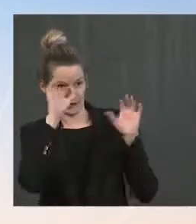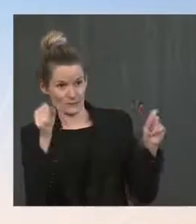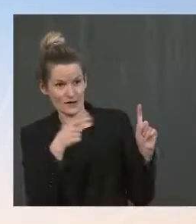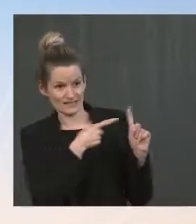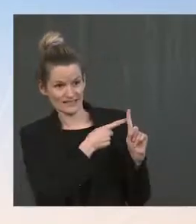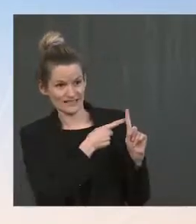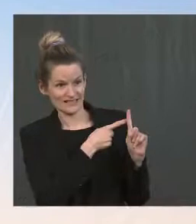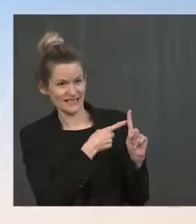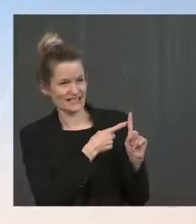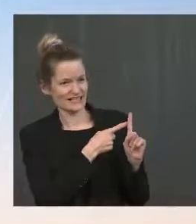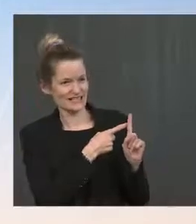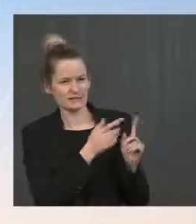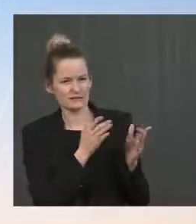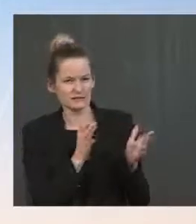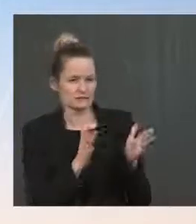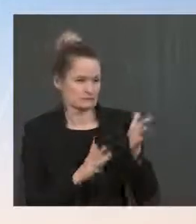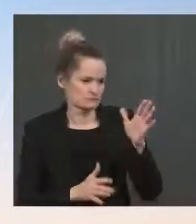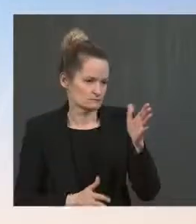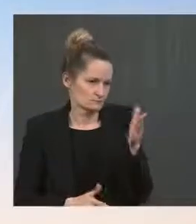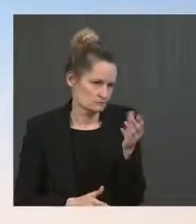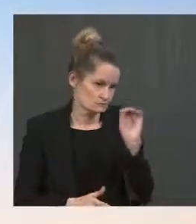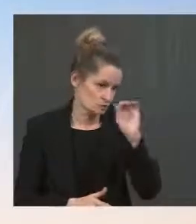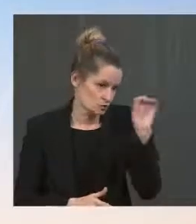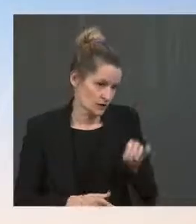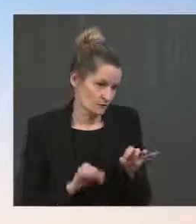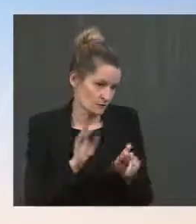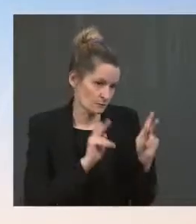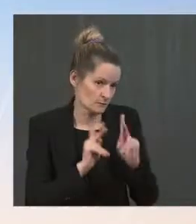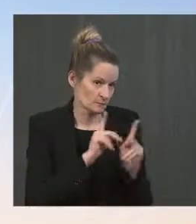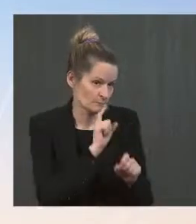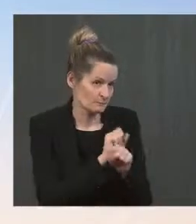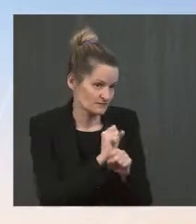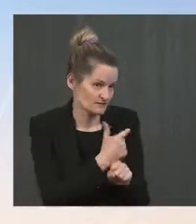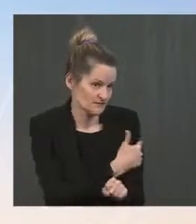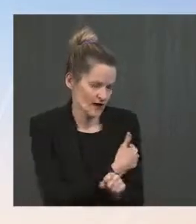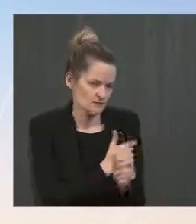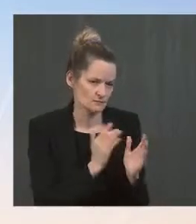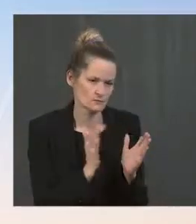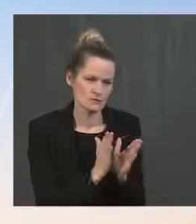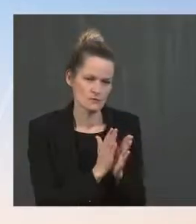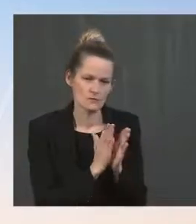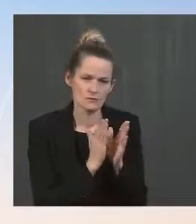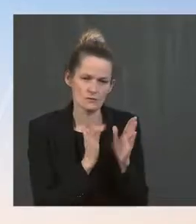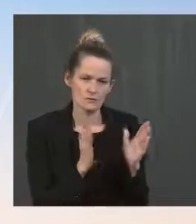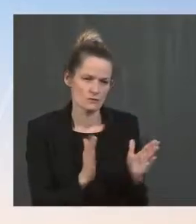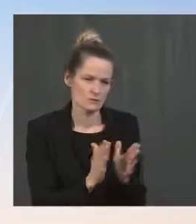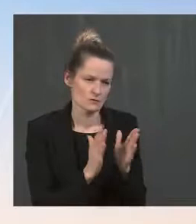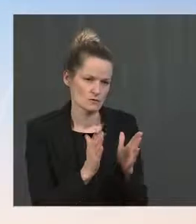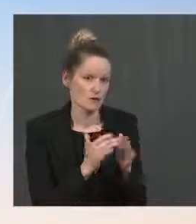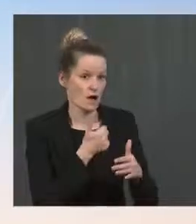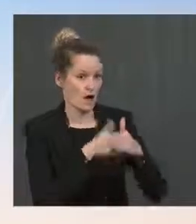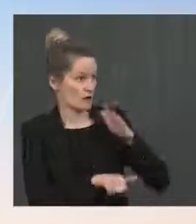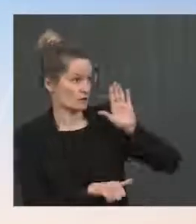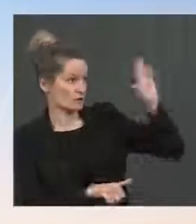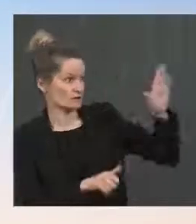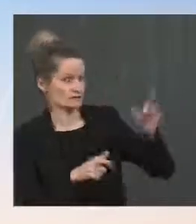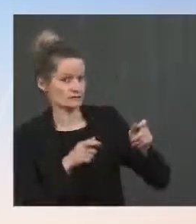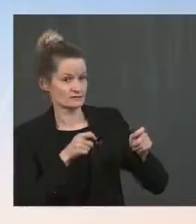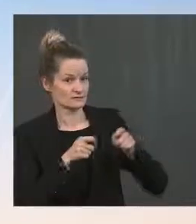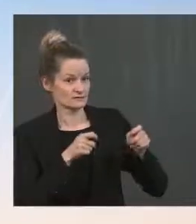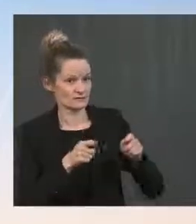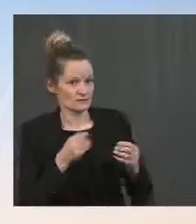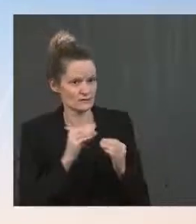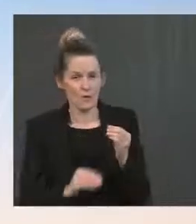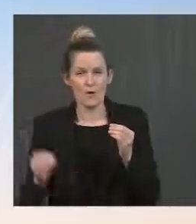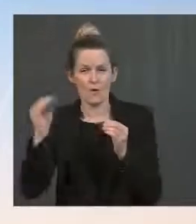vaccinated. Then we had much wider access, thanks to the operational preparations of this administration, to the vaccine. So naturally, we knew that there